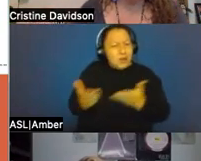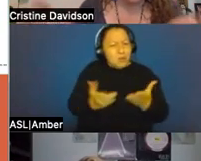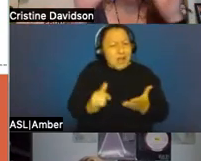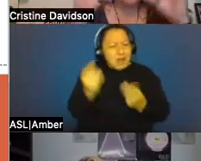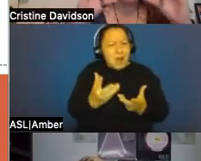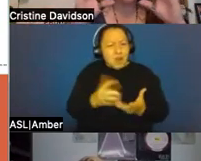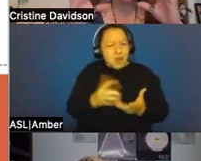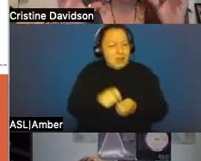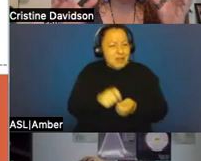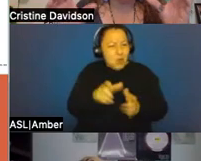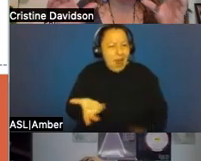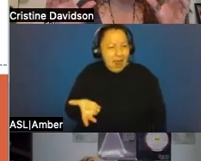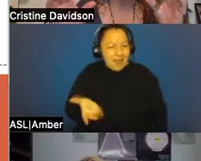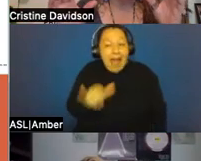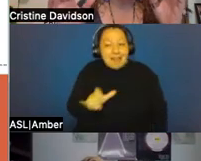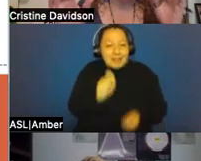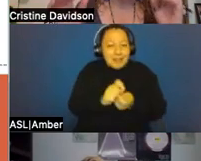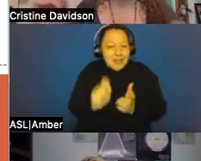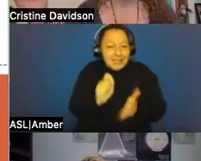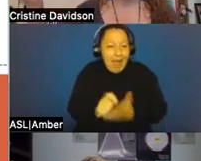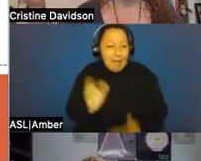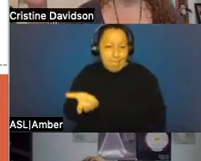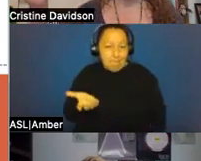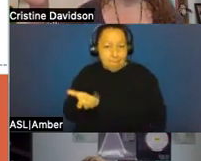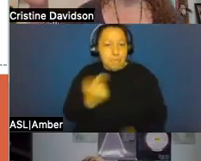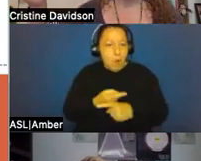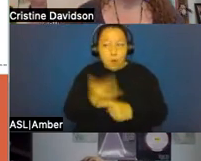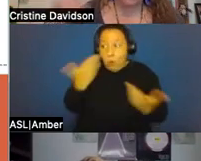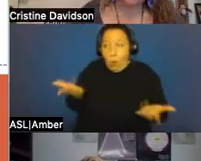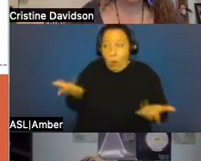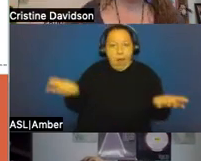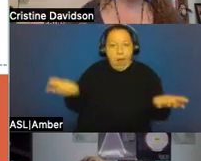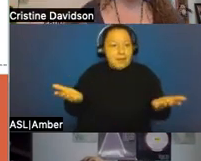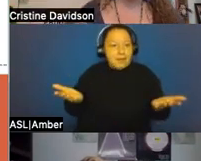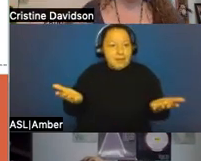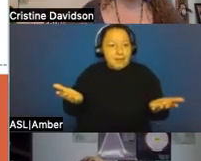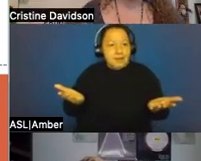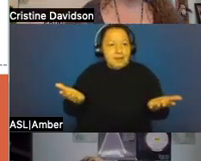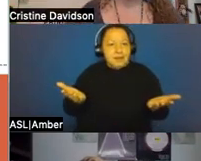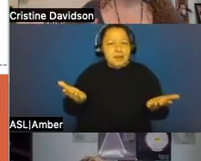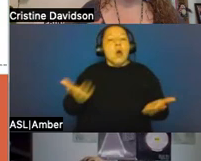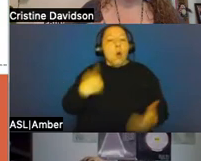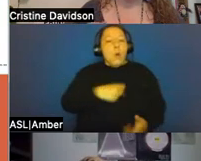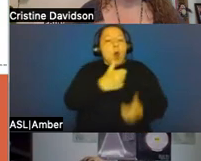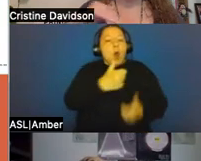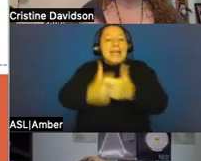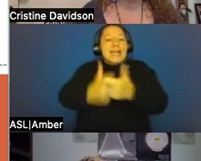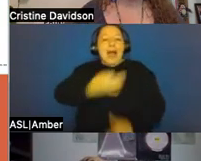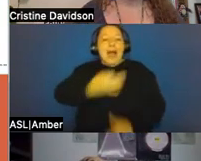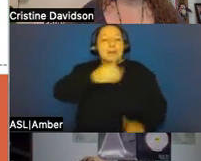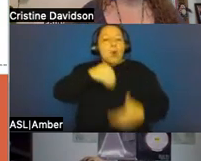way at that particular time, right? We're the expert in our own lives and we're going